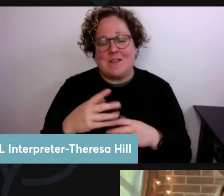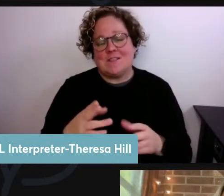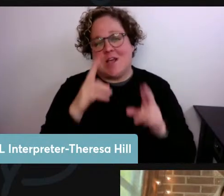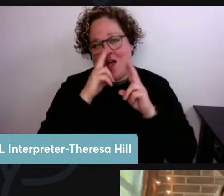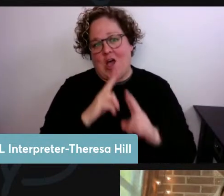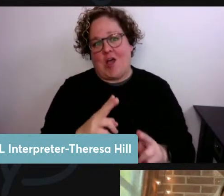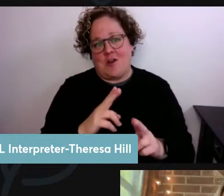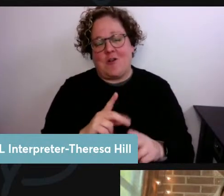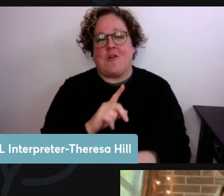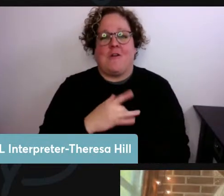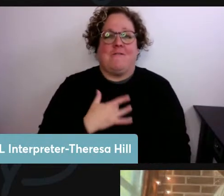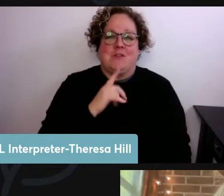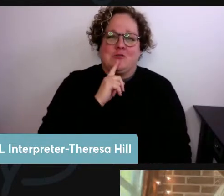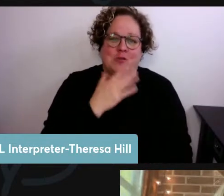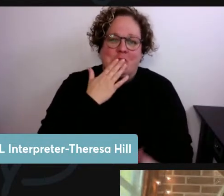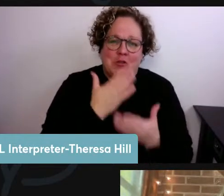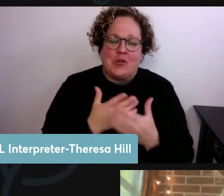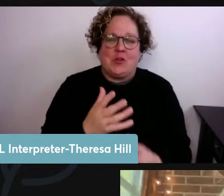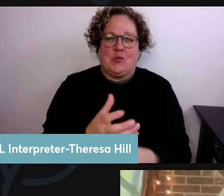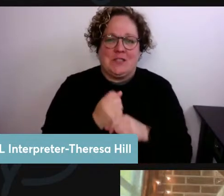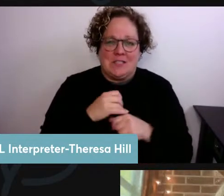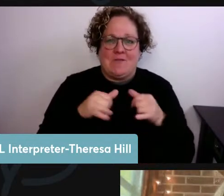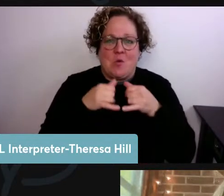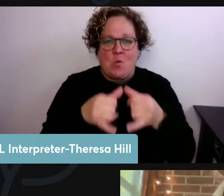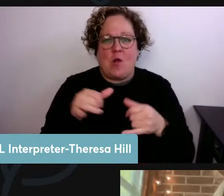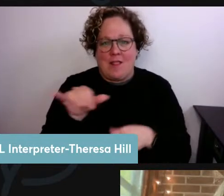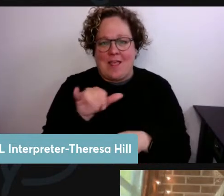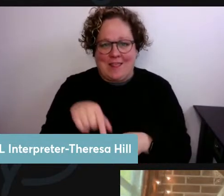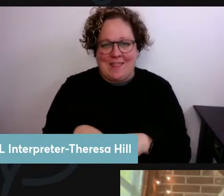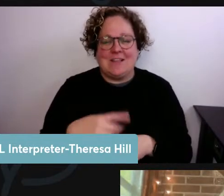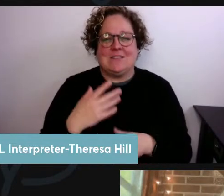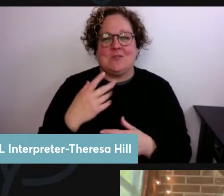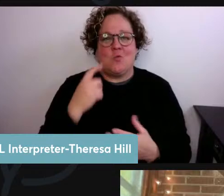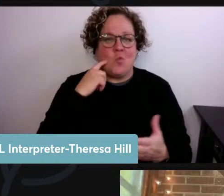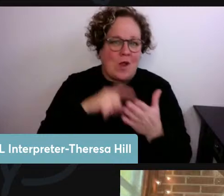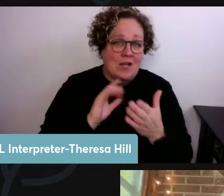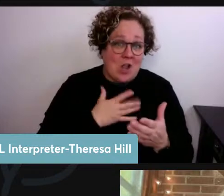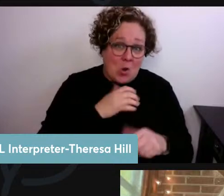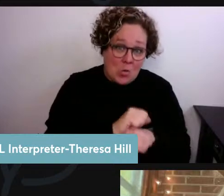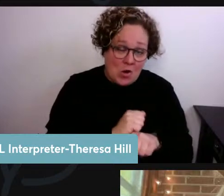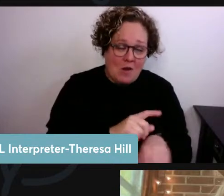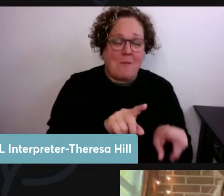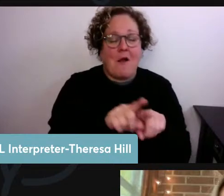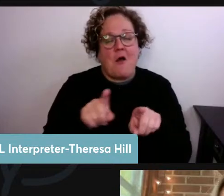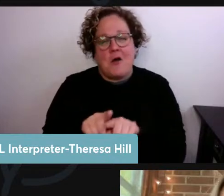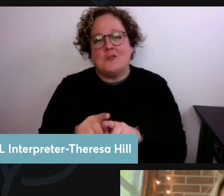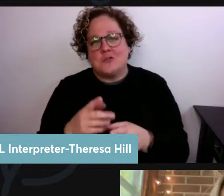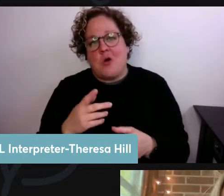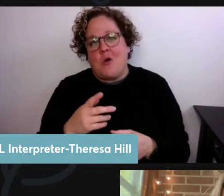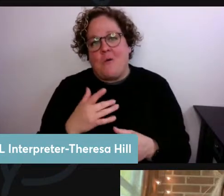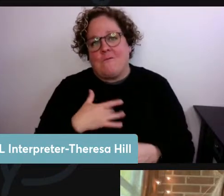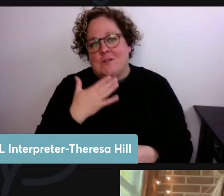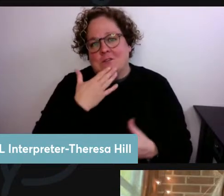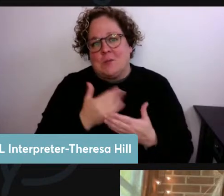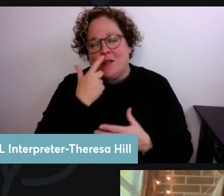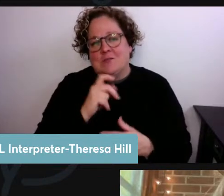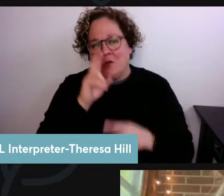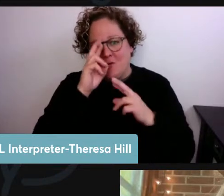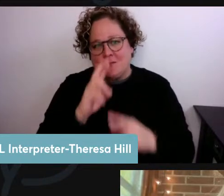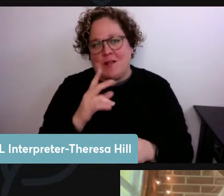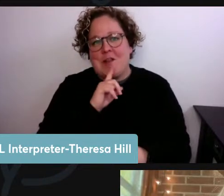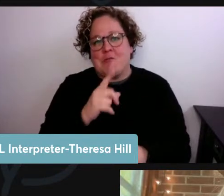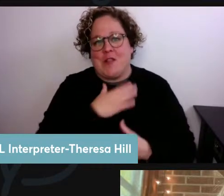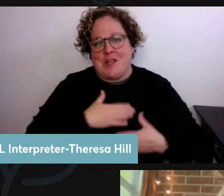feels really good to receive an award like this in recognition of our work, but also because we respect and really like working with you all.